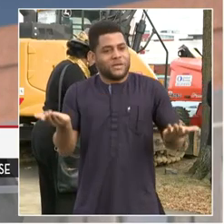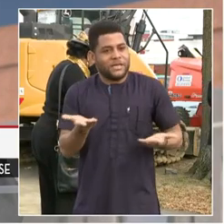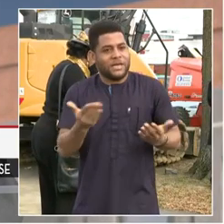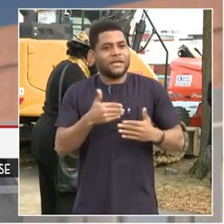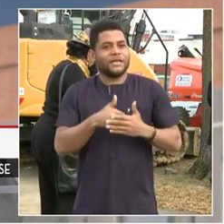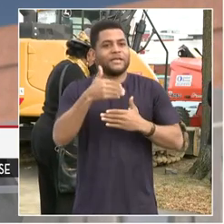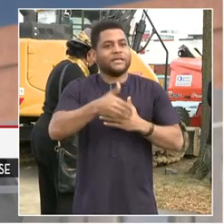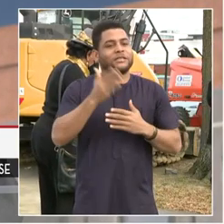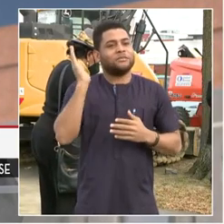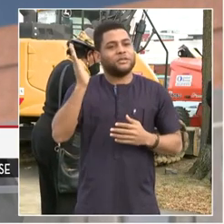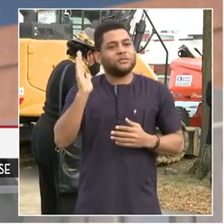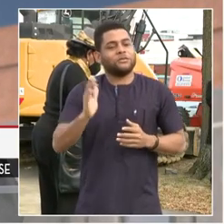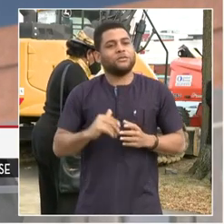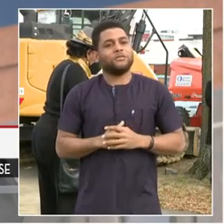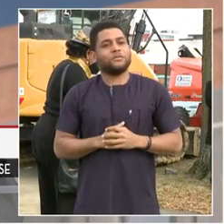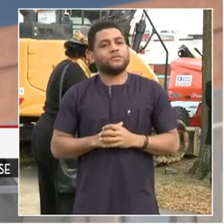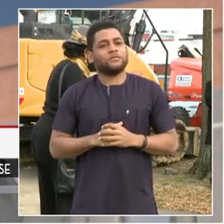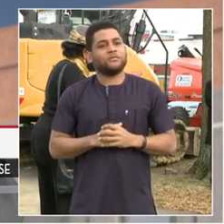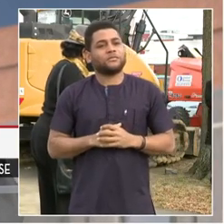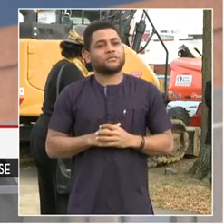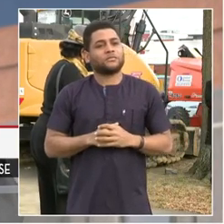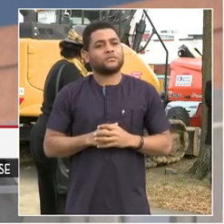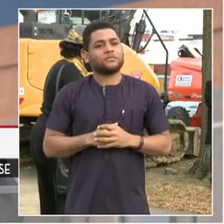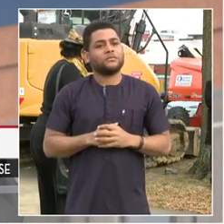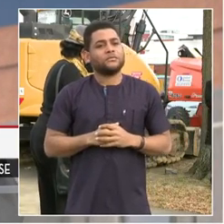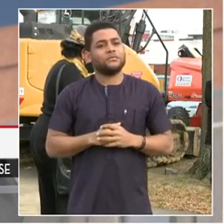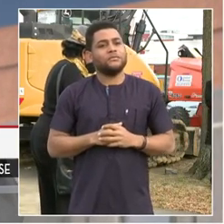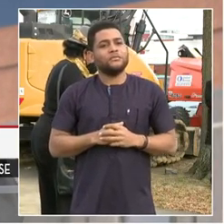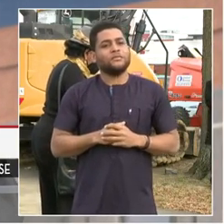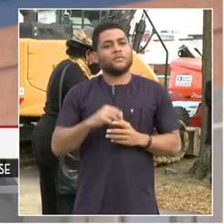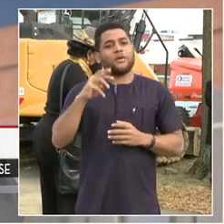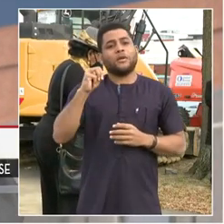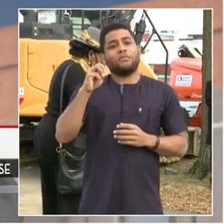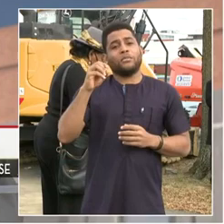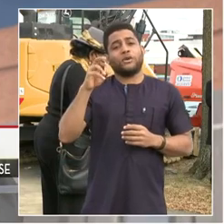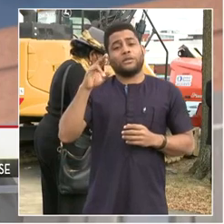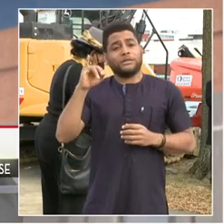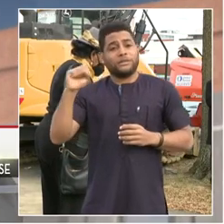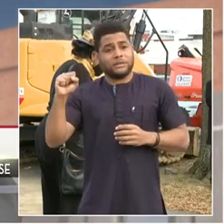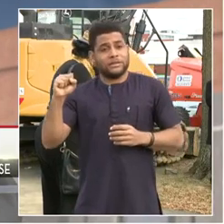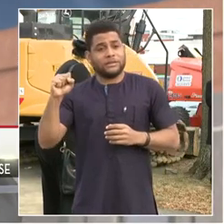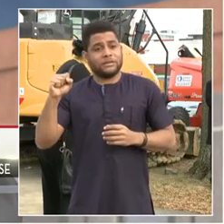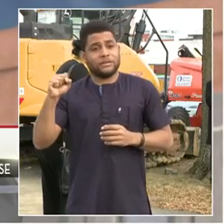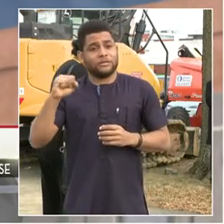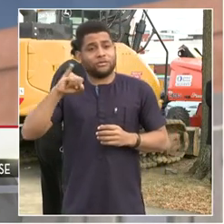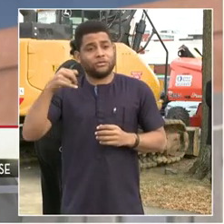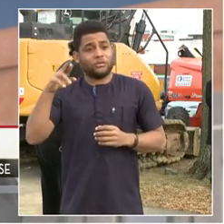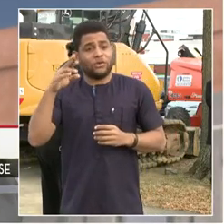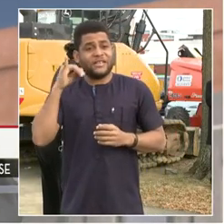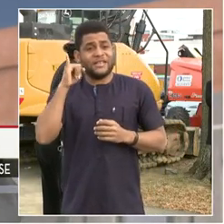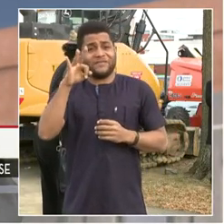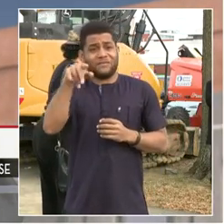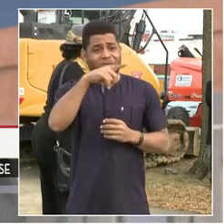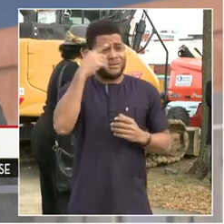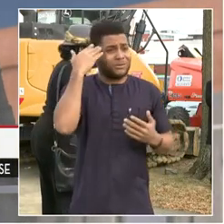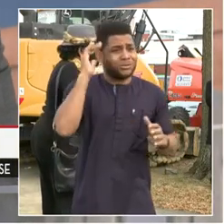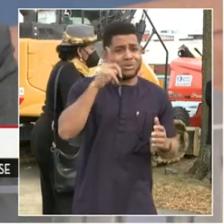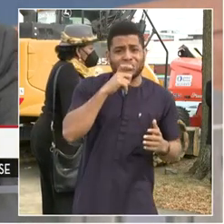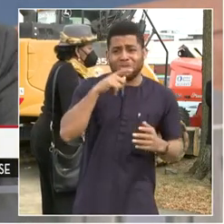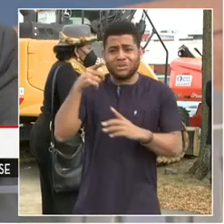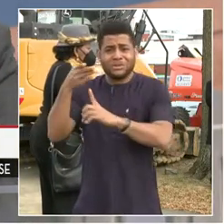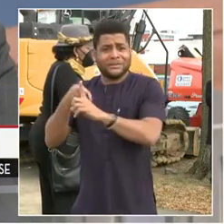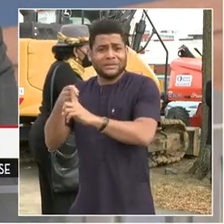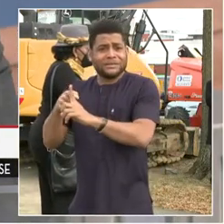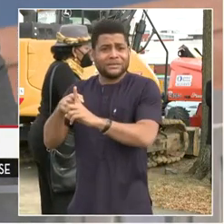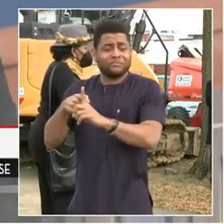speaker, Kenneth B. Morris, Jr. If you don't know Kenneth, I want to let you know that he